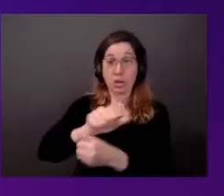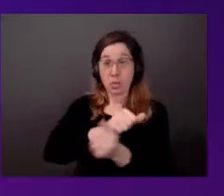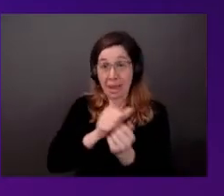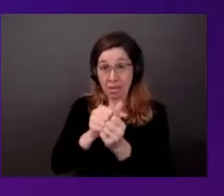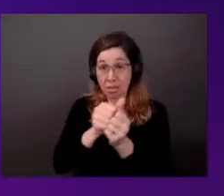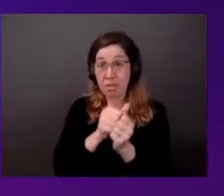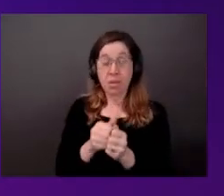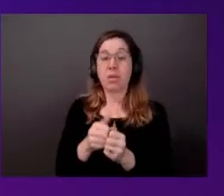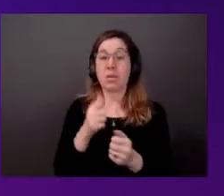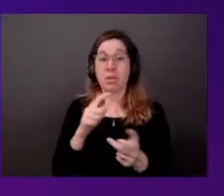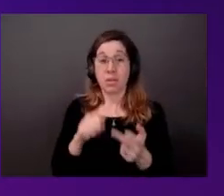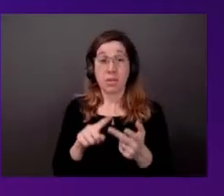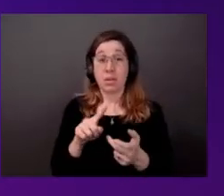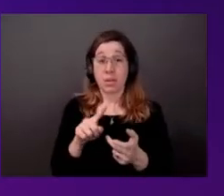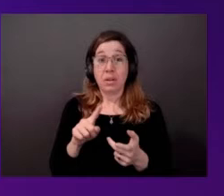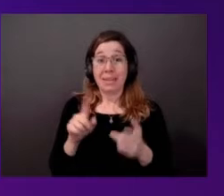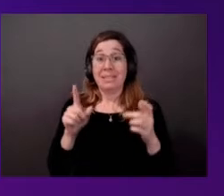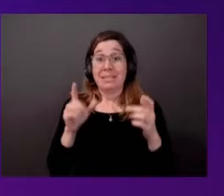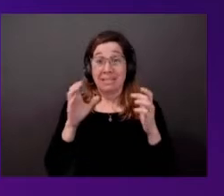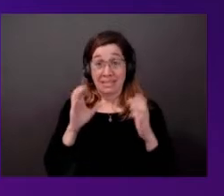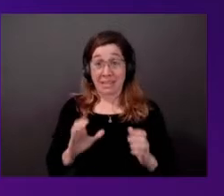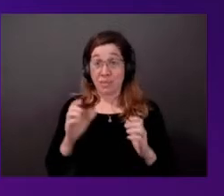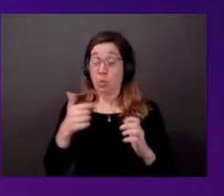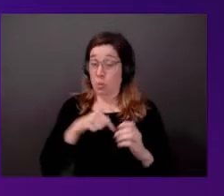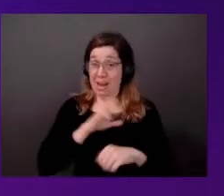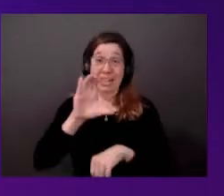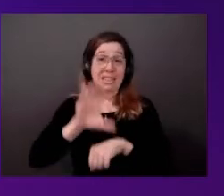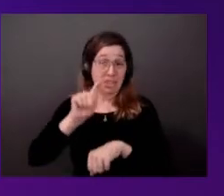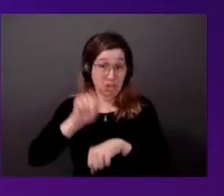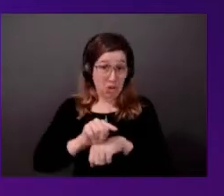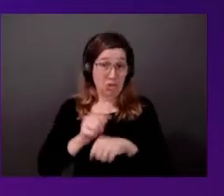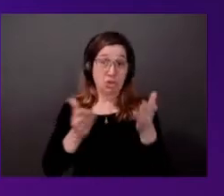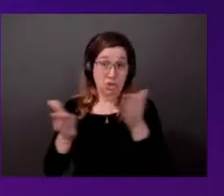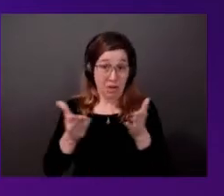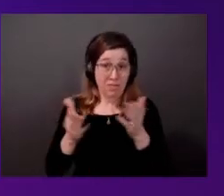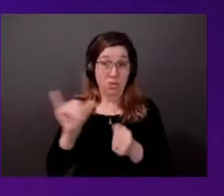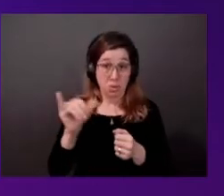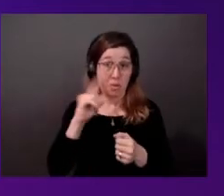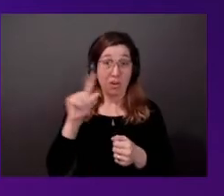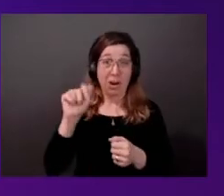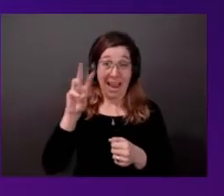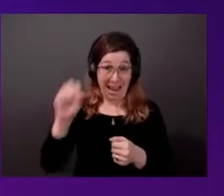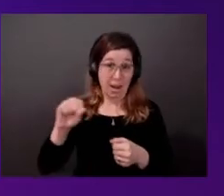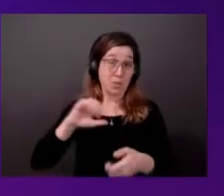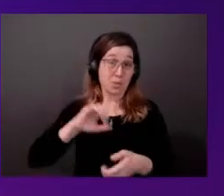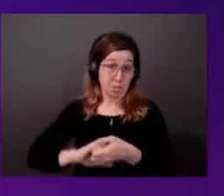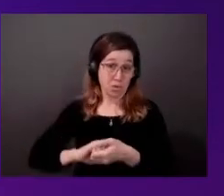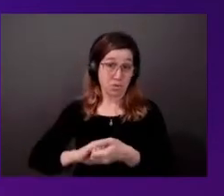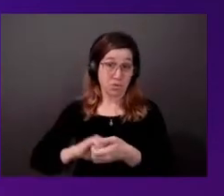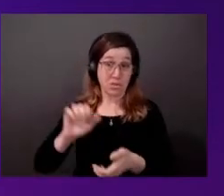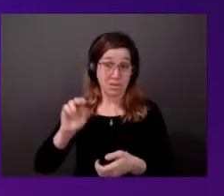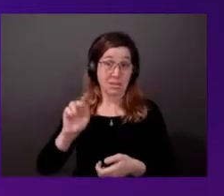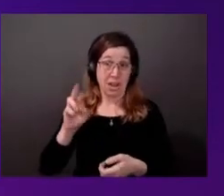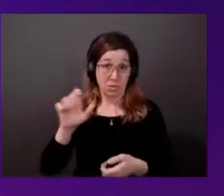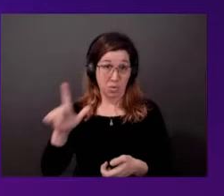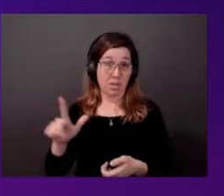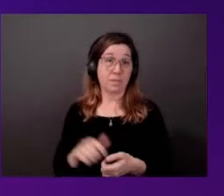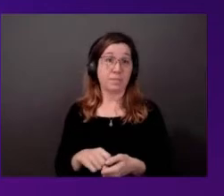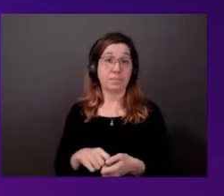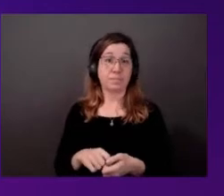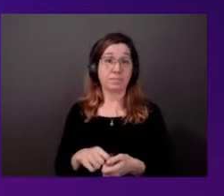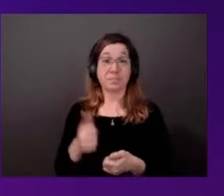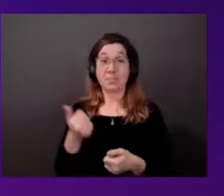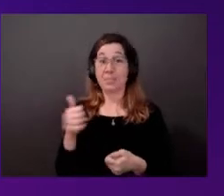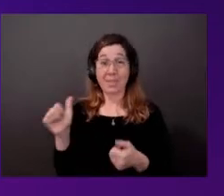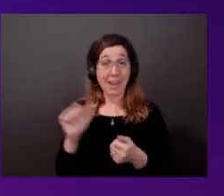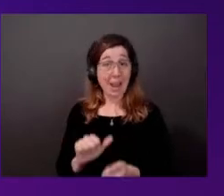its partners via the consultation services through ProServe and AWS Partner Network. But any approach you take will